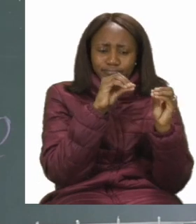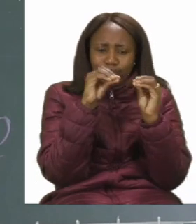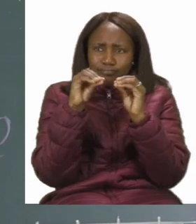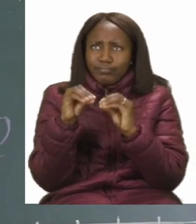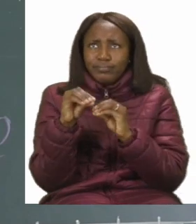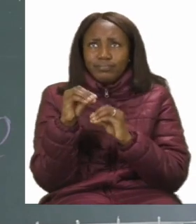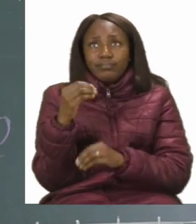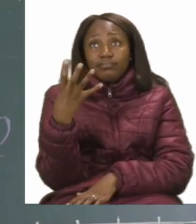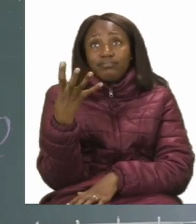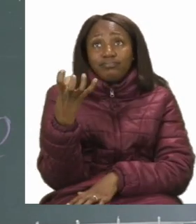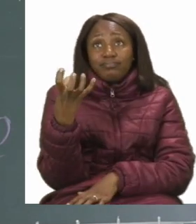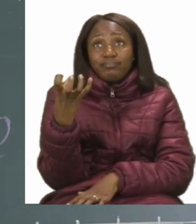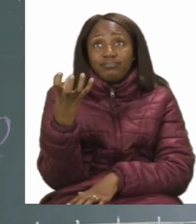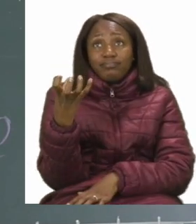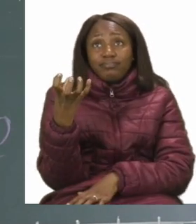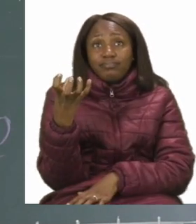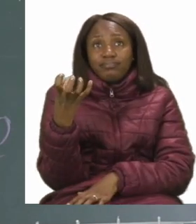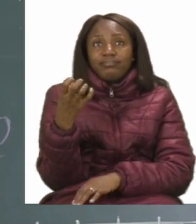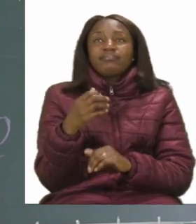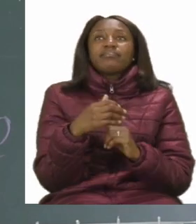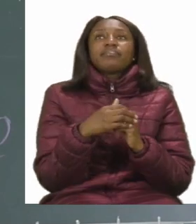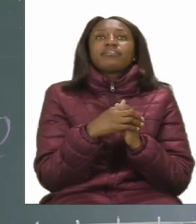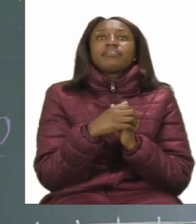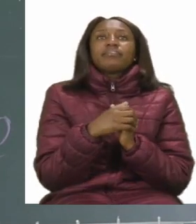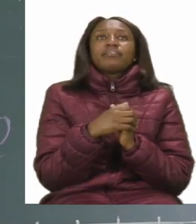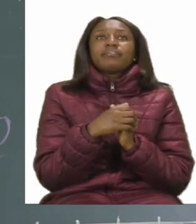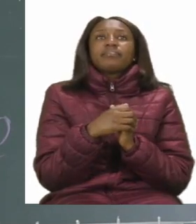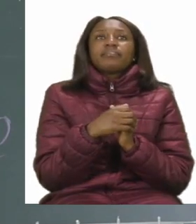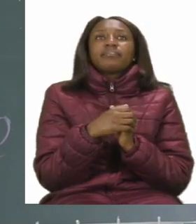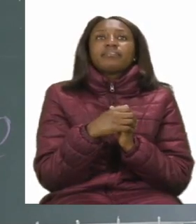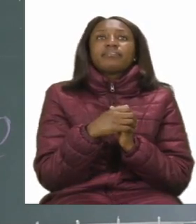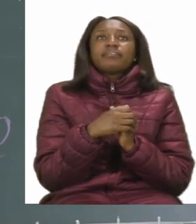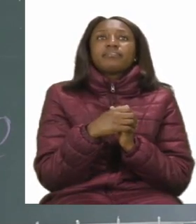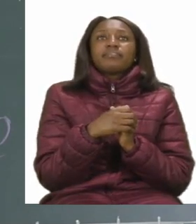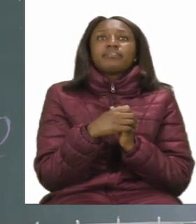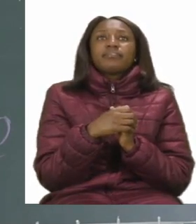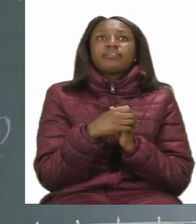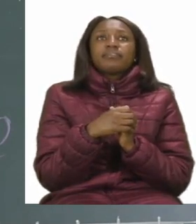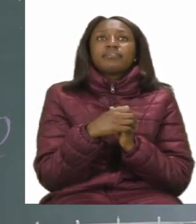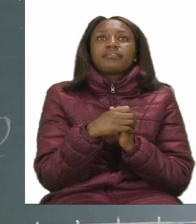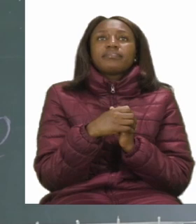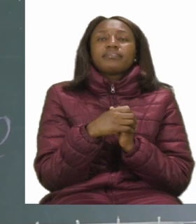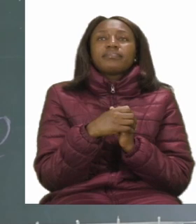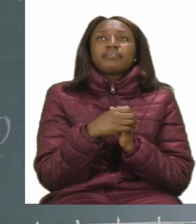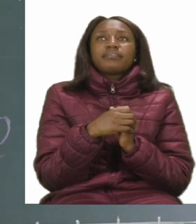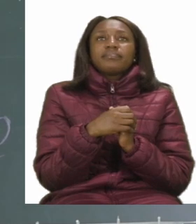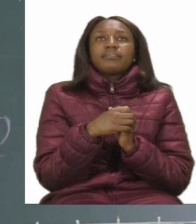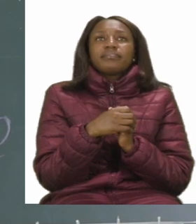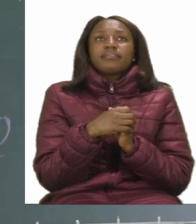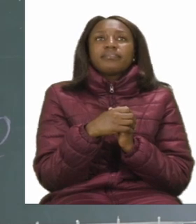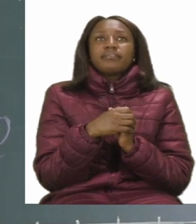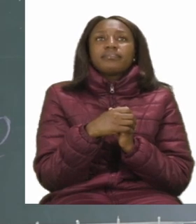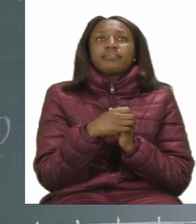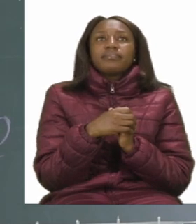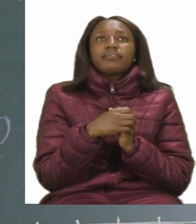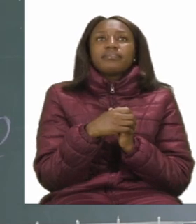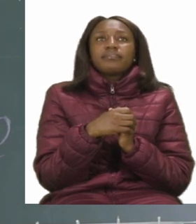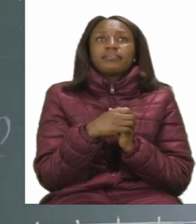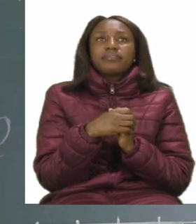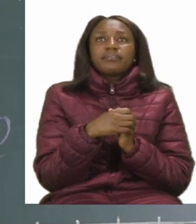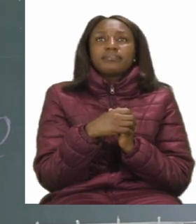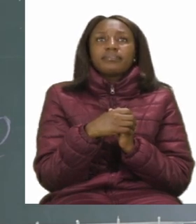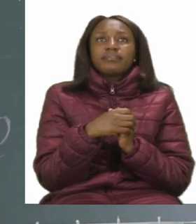round to the next 10. And if we take the number 48 and we round it to